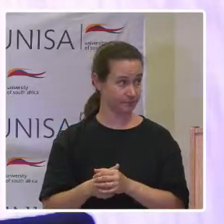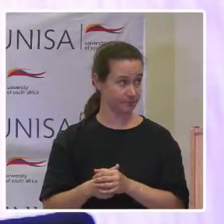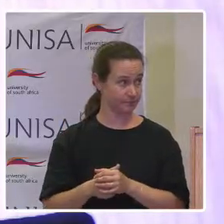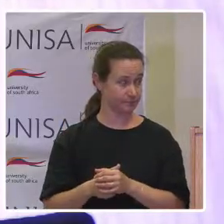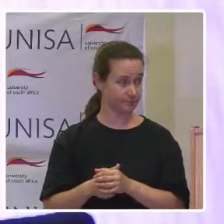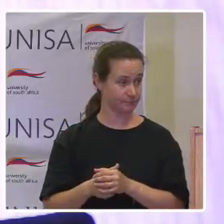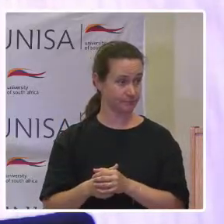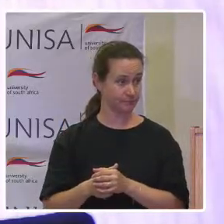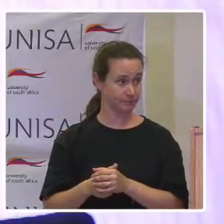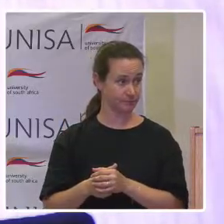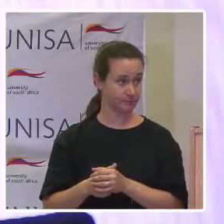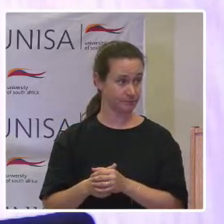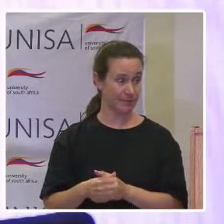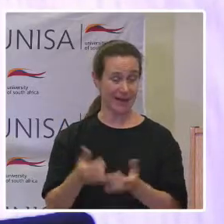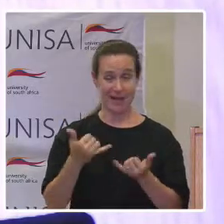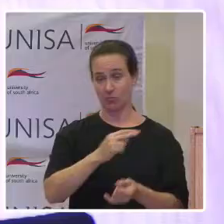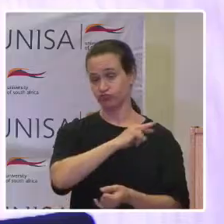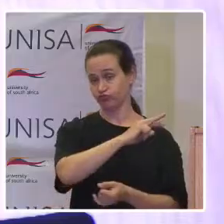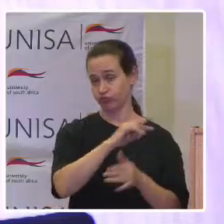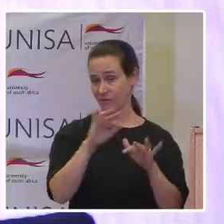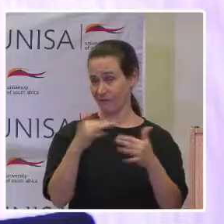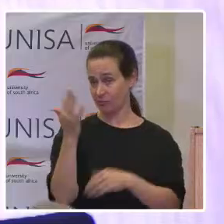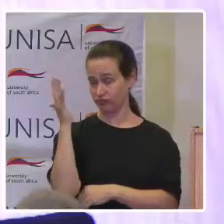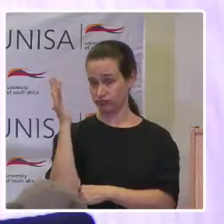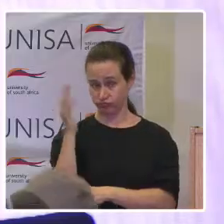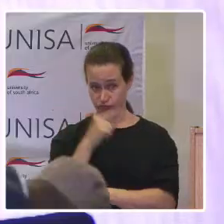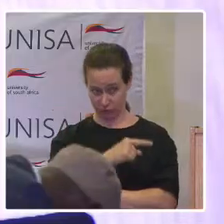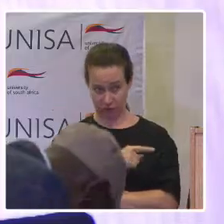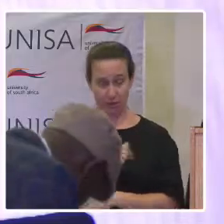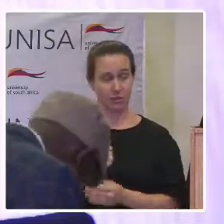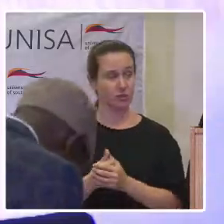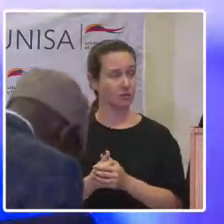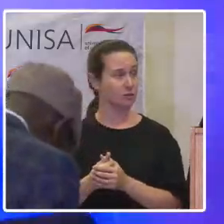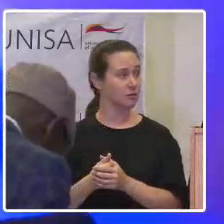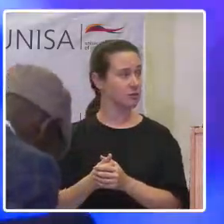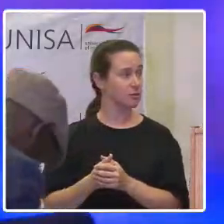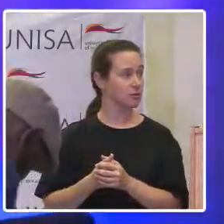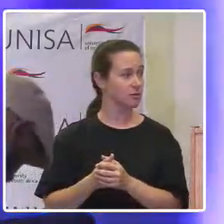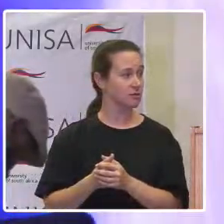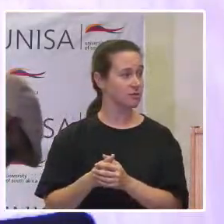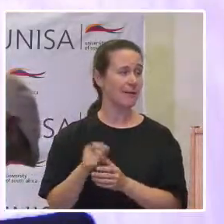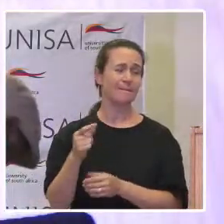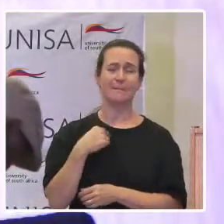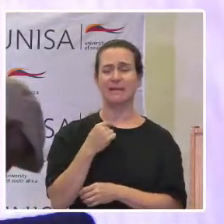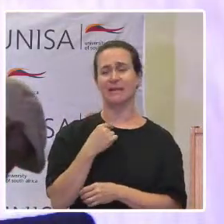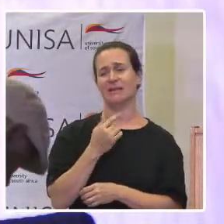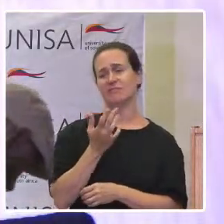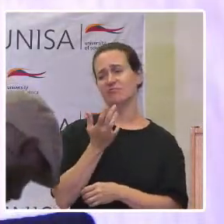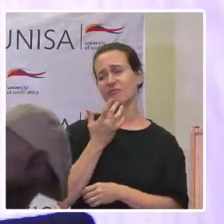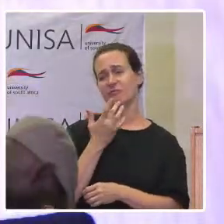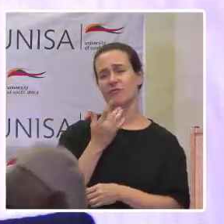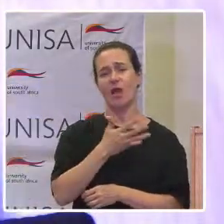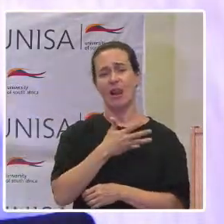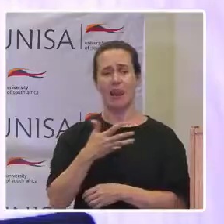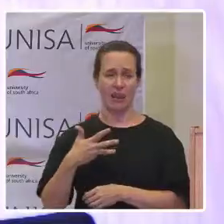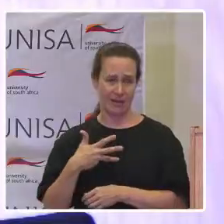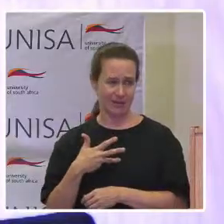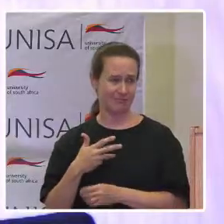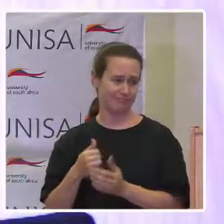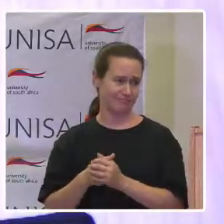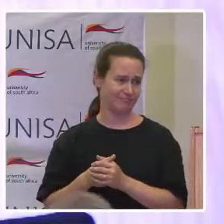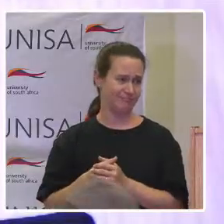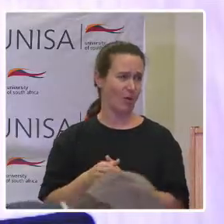Now that these were gentlemen who were presenting, I'll also favor ladies so that we have an opportunity to